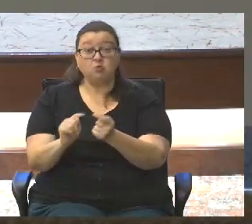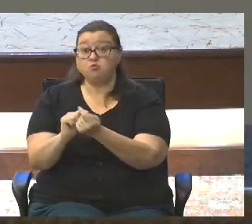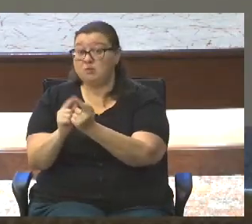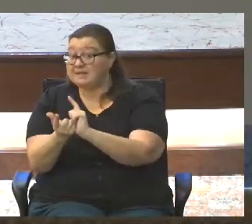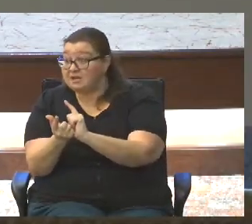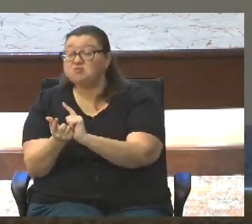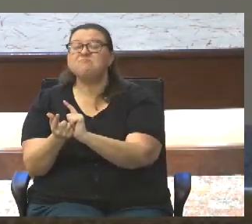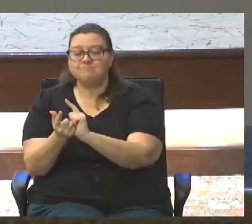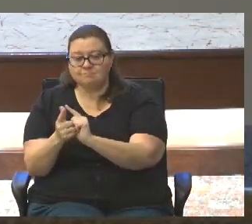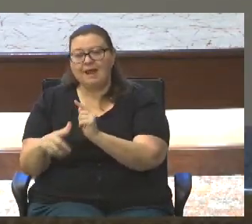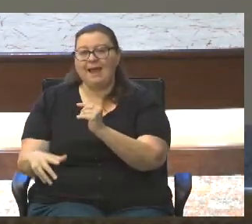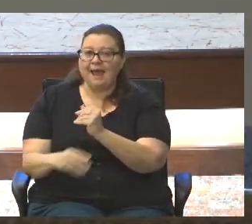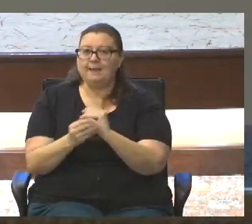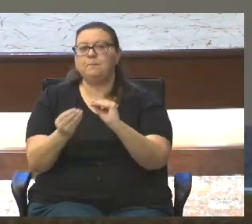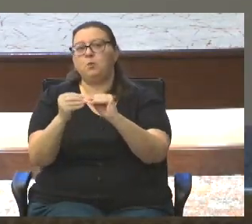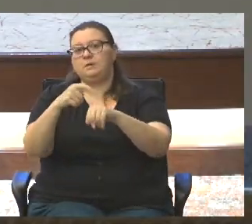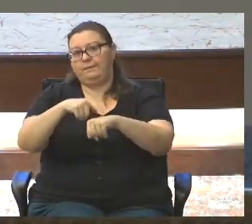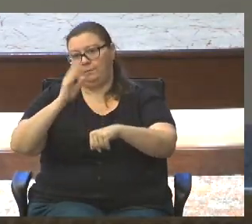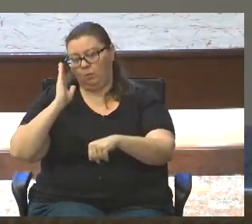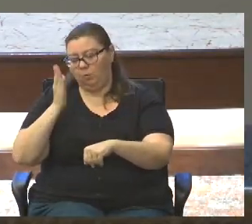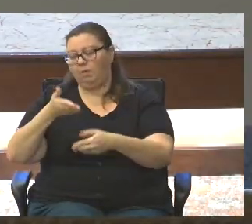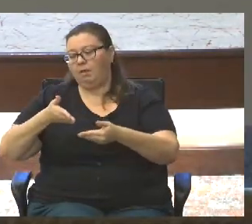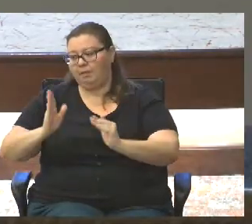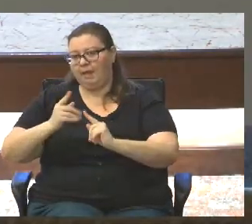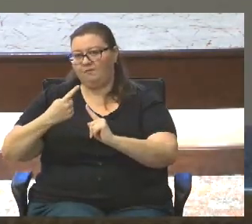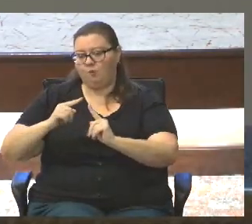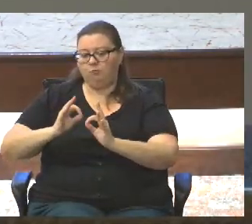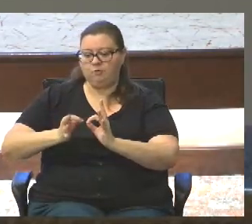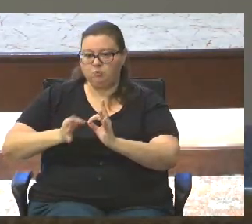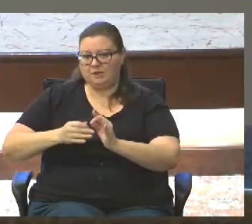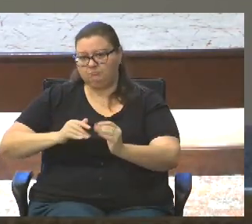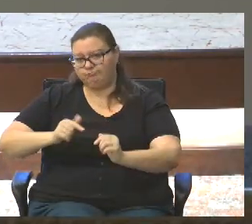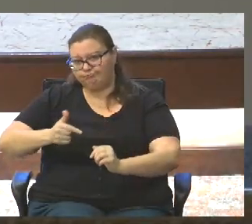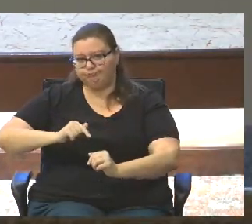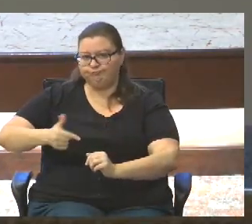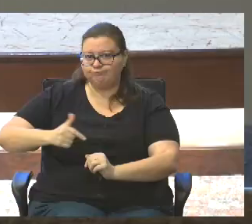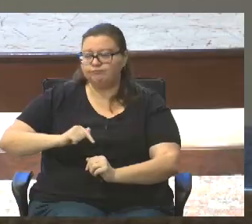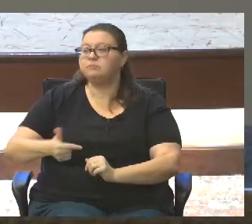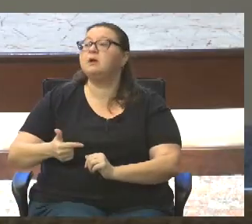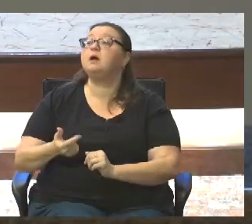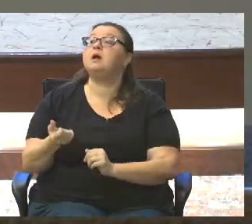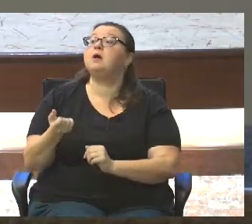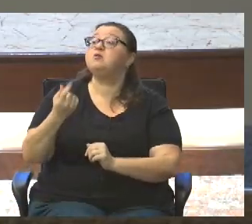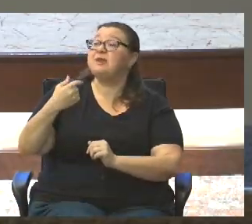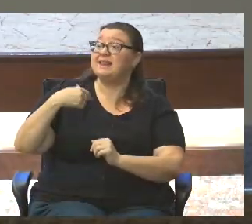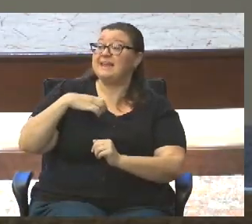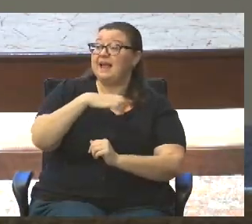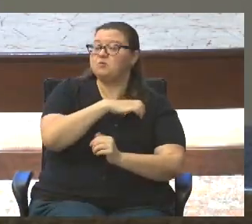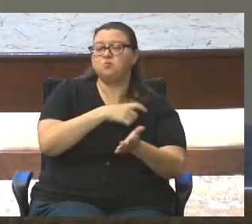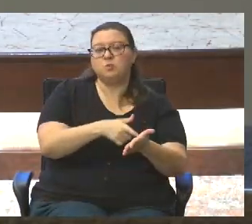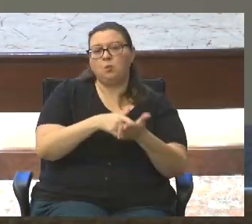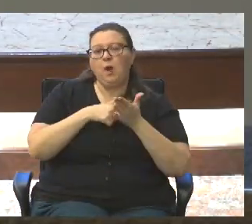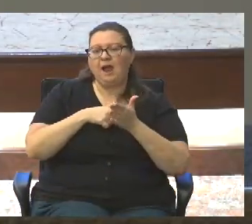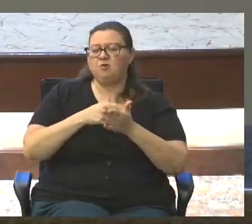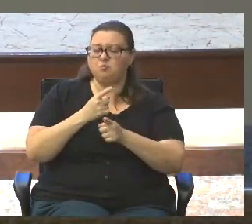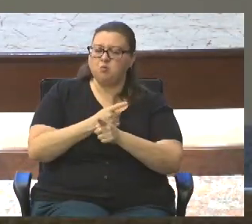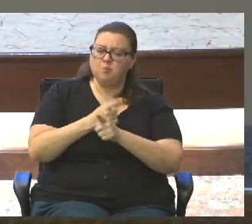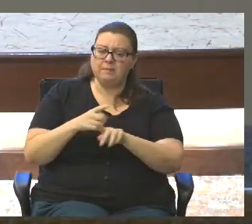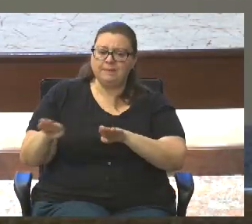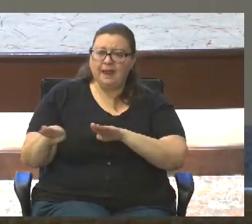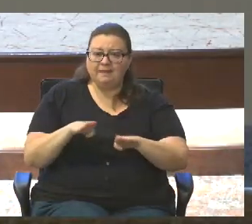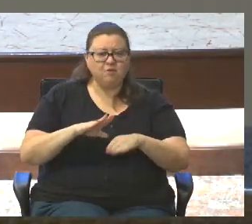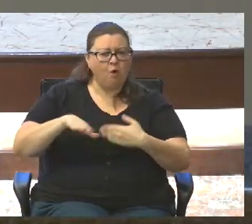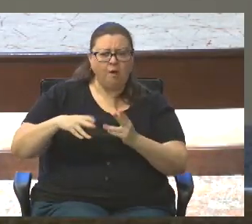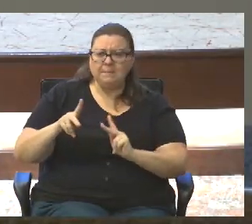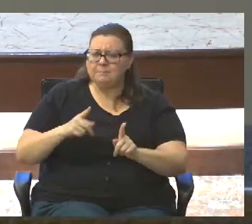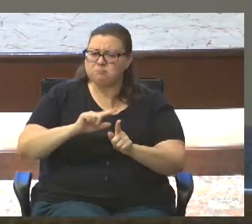the translation services. While public discourse is very important to the council, we have to maintain order in the meeting so that all persons may be heard